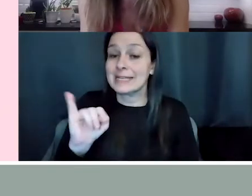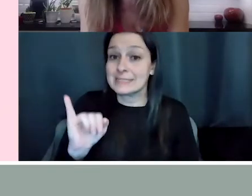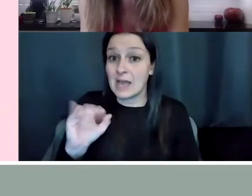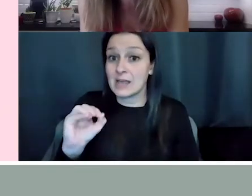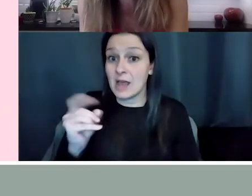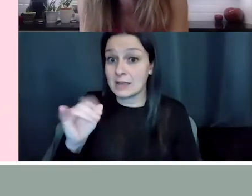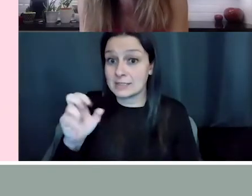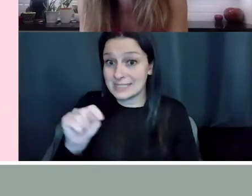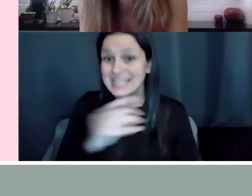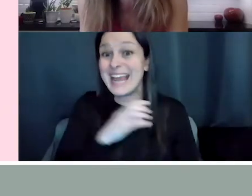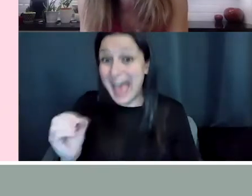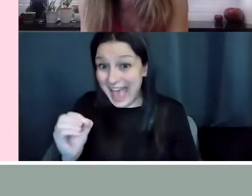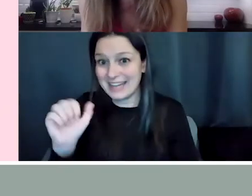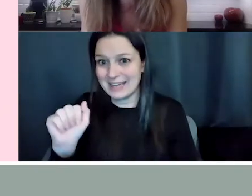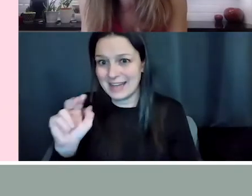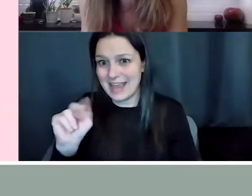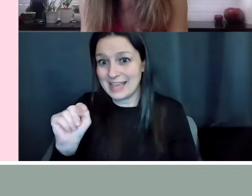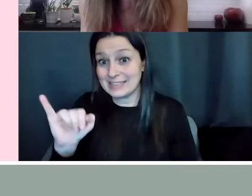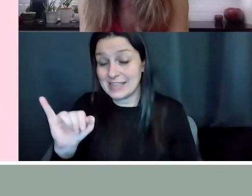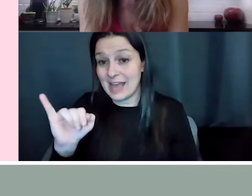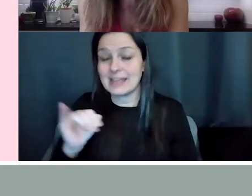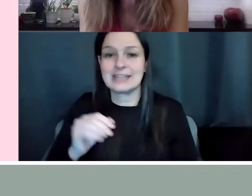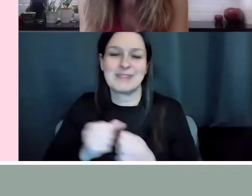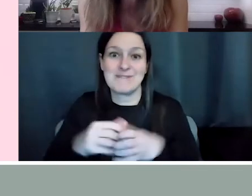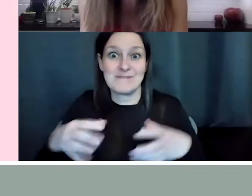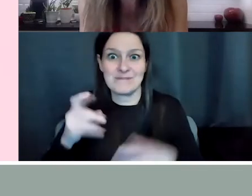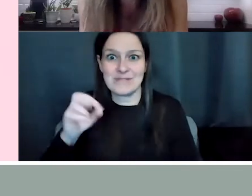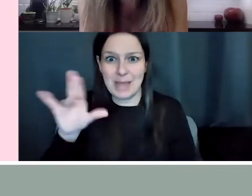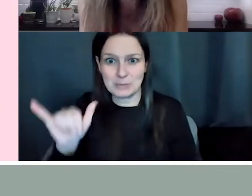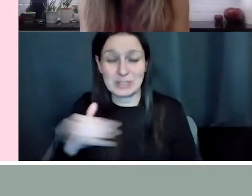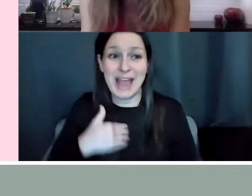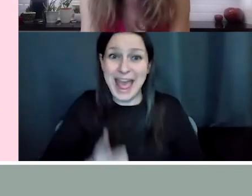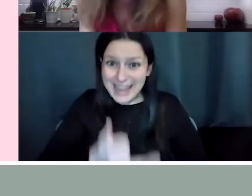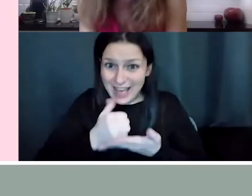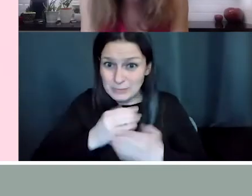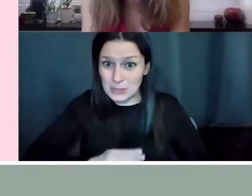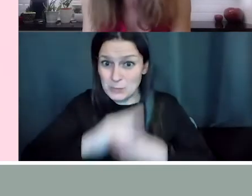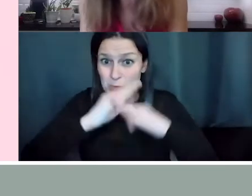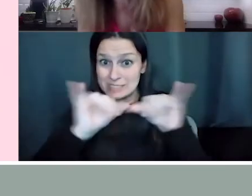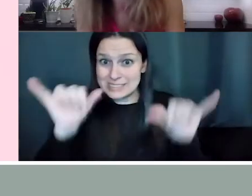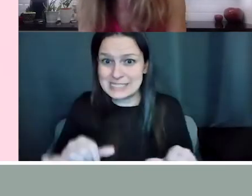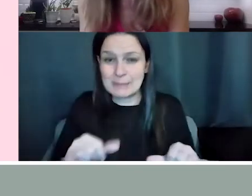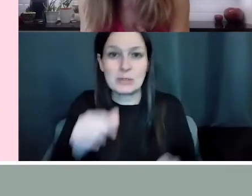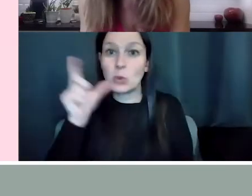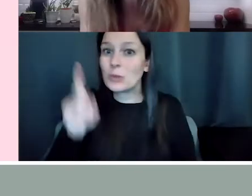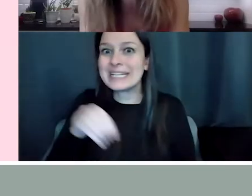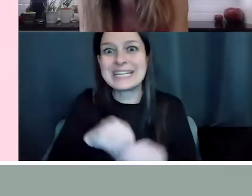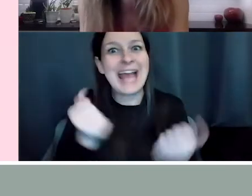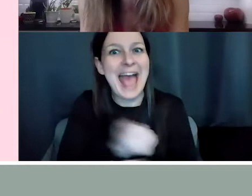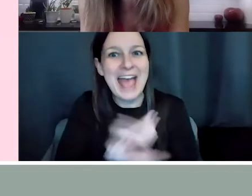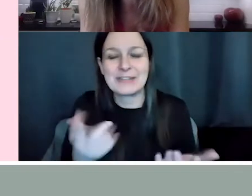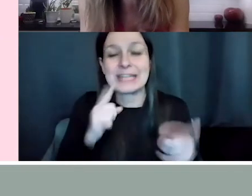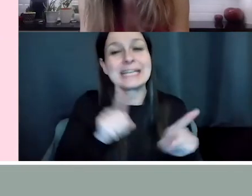anti-inflammatory, and it is very helpful for our immune system. So we don't need turmeric in everything. You know, turmeric is like the new kale, but